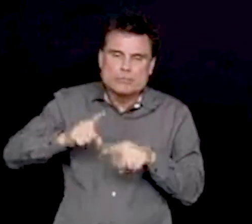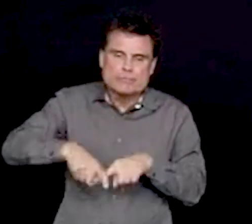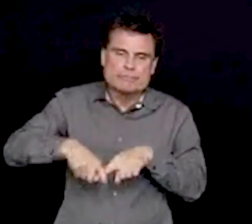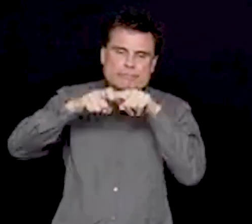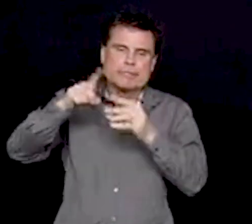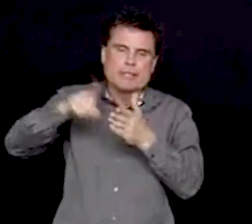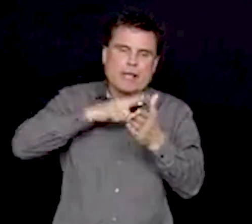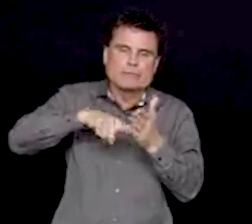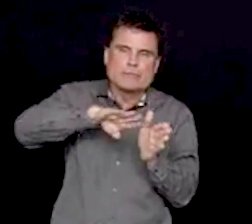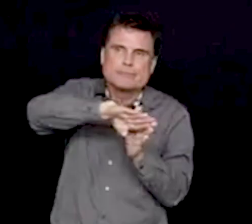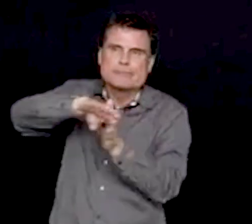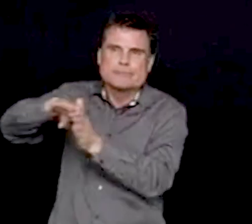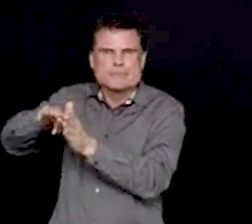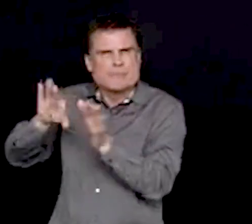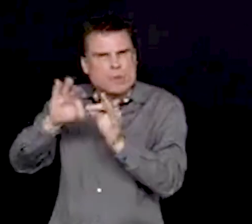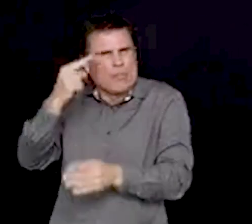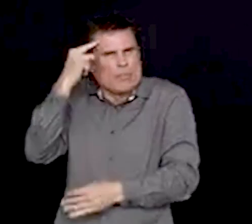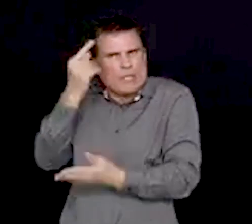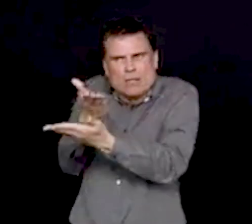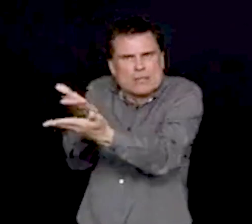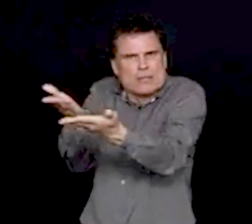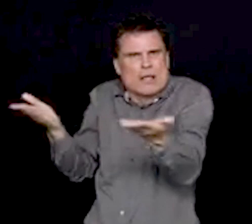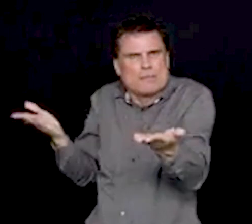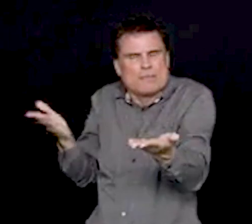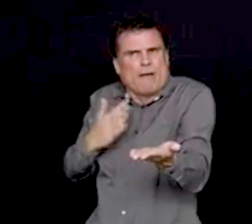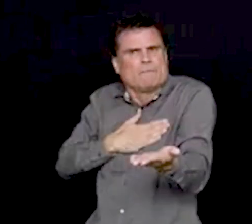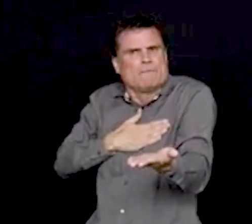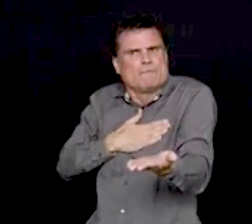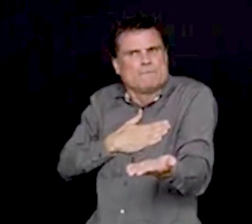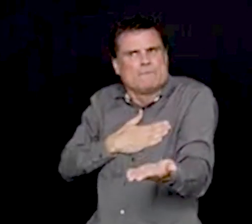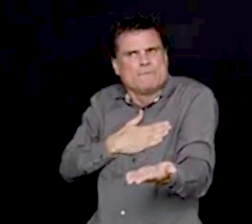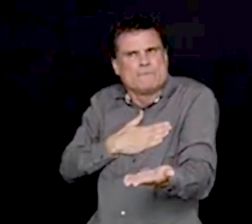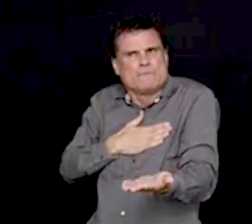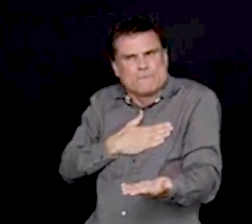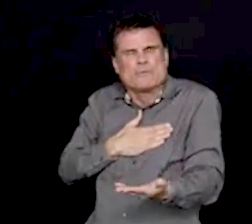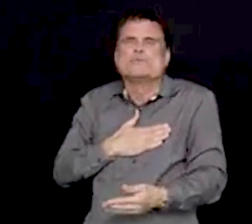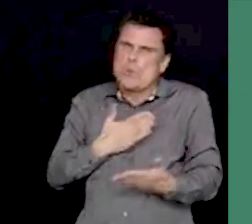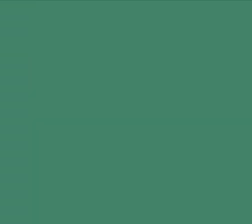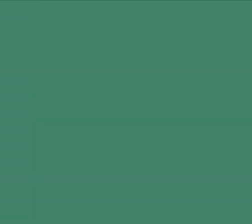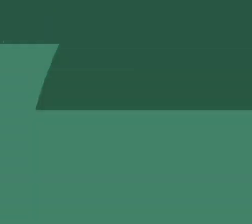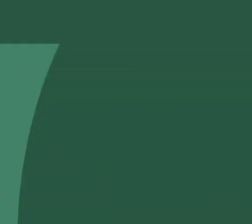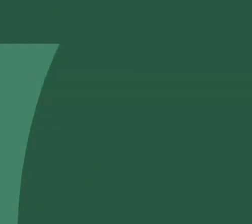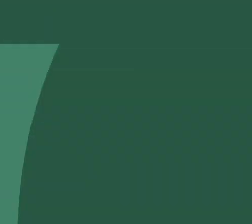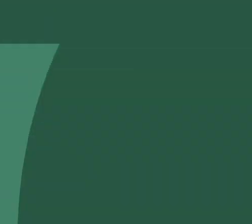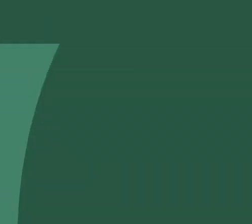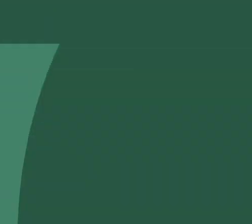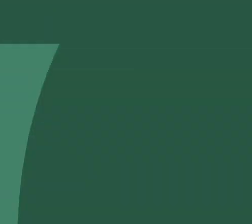and that's the message the Premier delivered last night, and that's the message I expect we'll be delivering every single day.